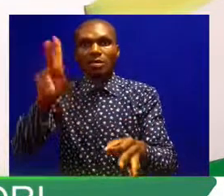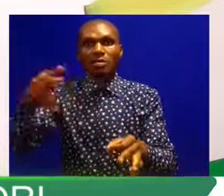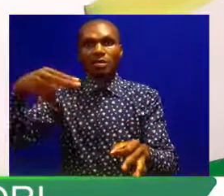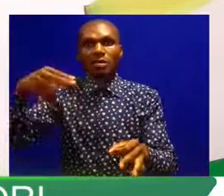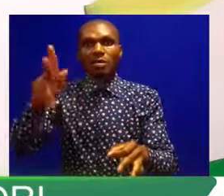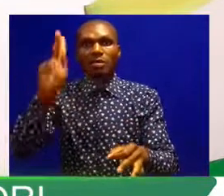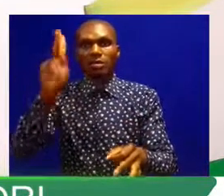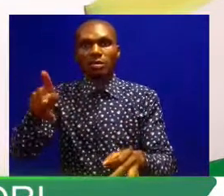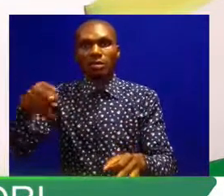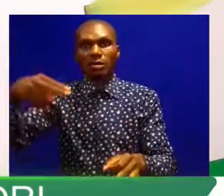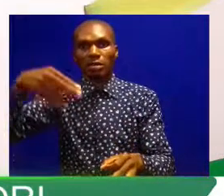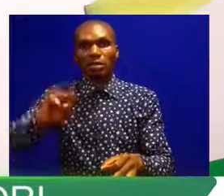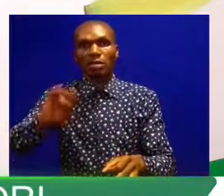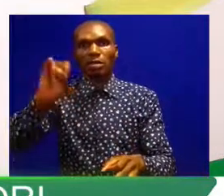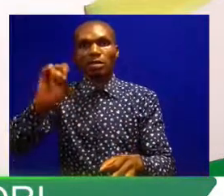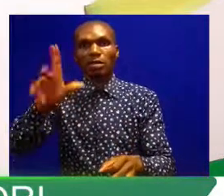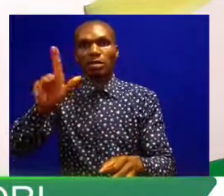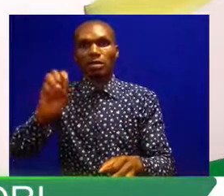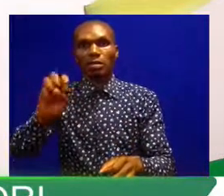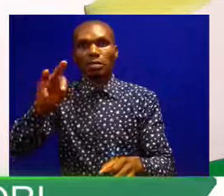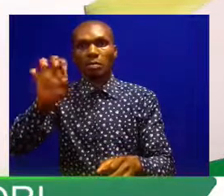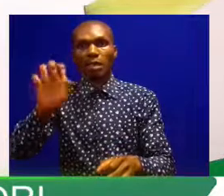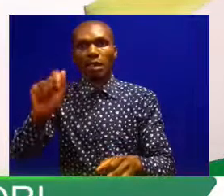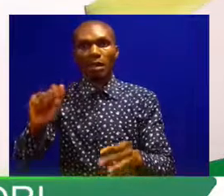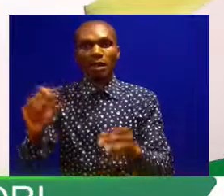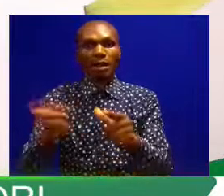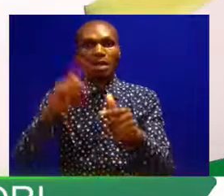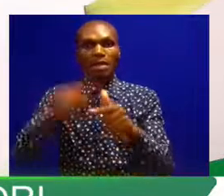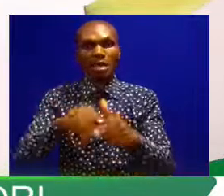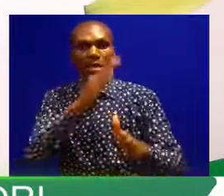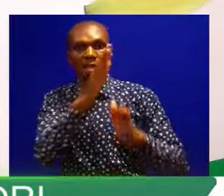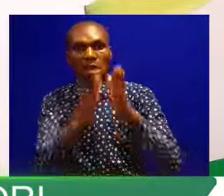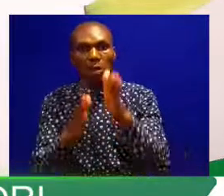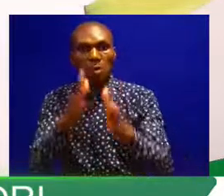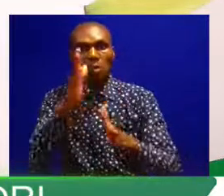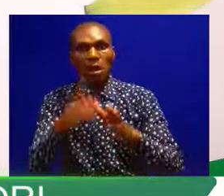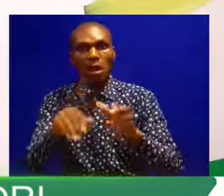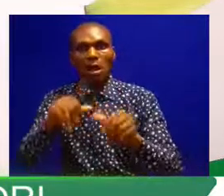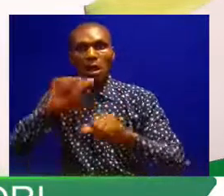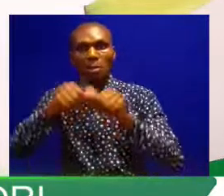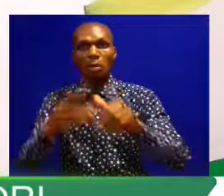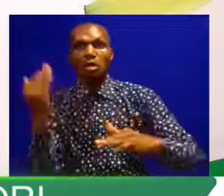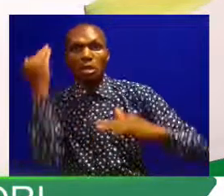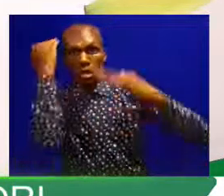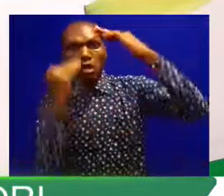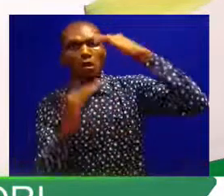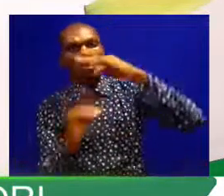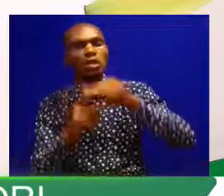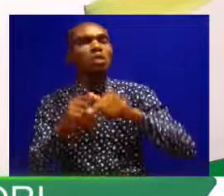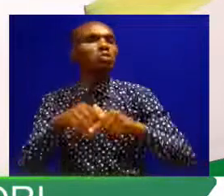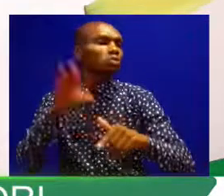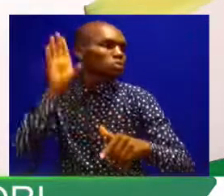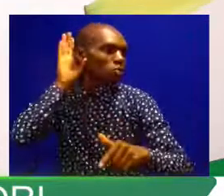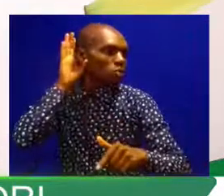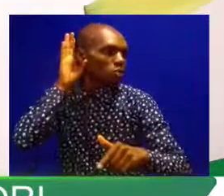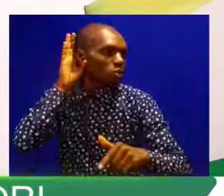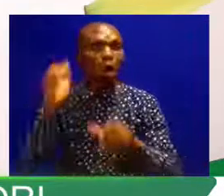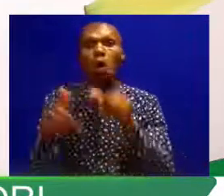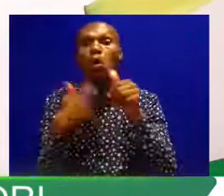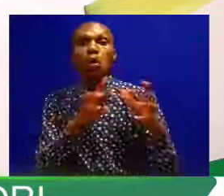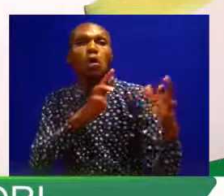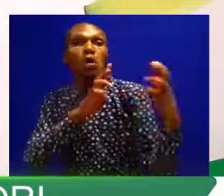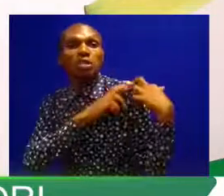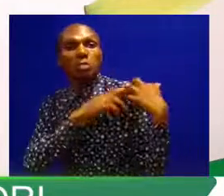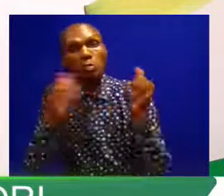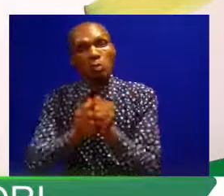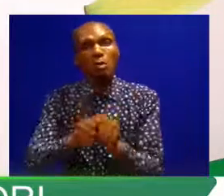muilu ni gata evirevuna tali igoro ostaye meroveri yo ye kegambero koligere liyavuna ningora chikote nena ekionbe